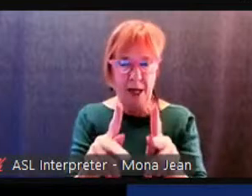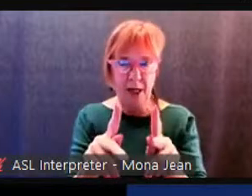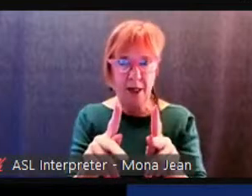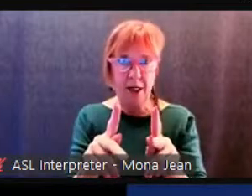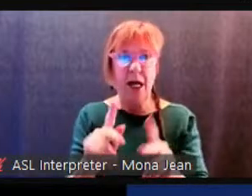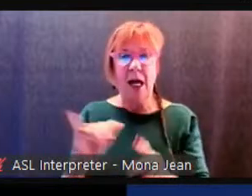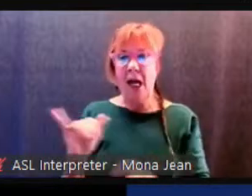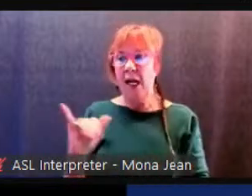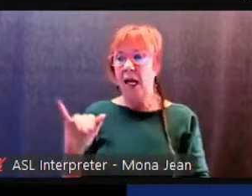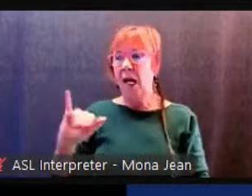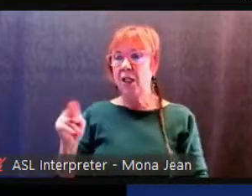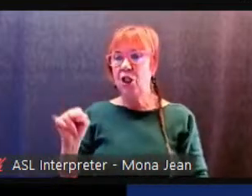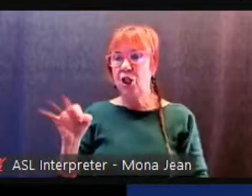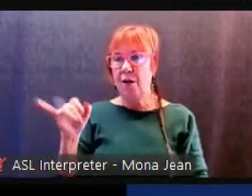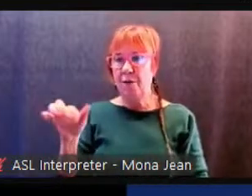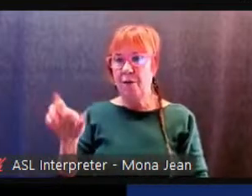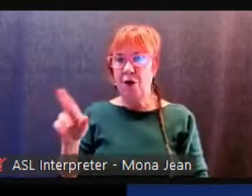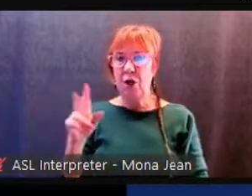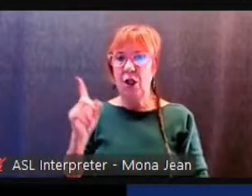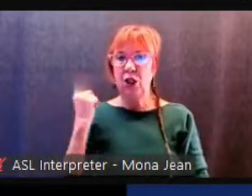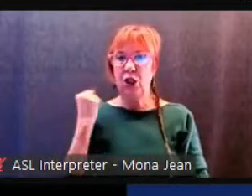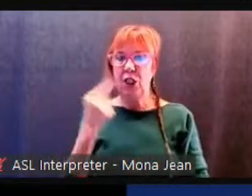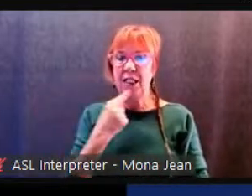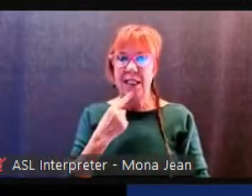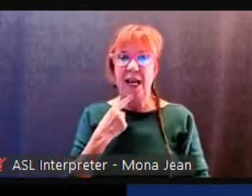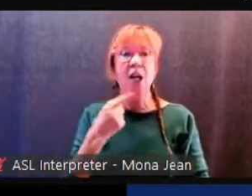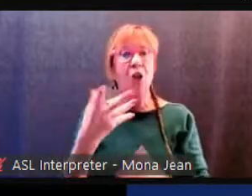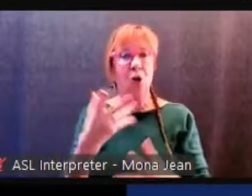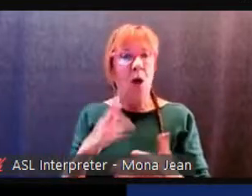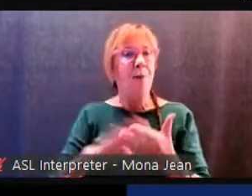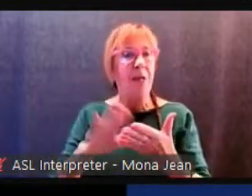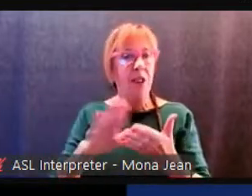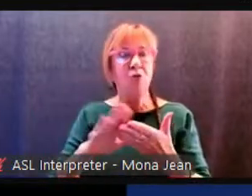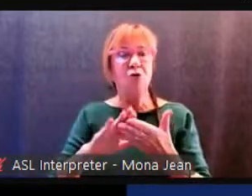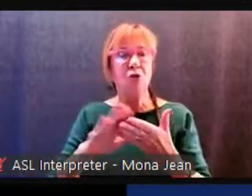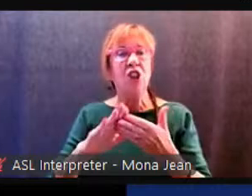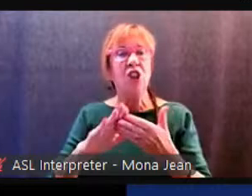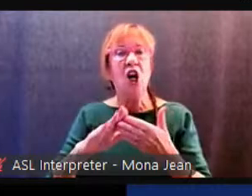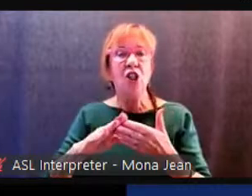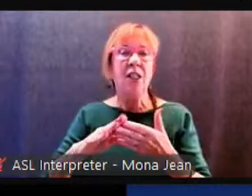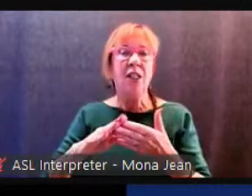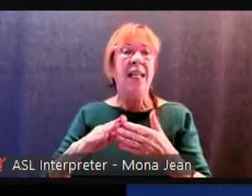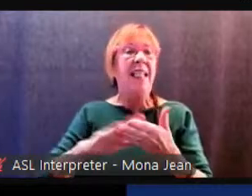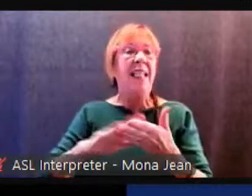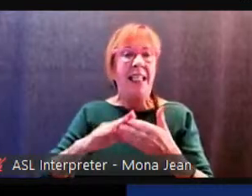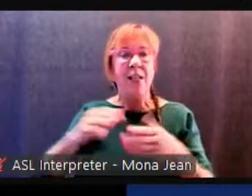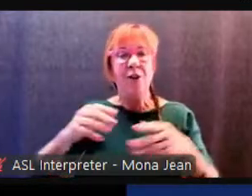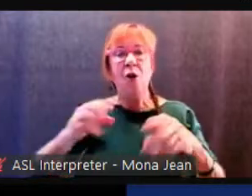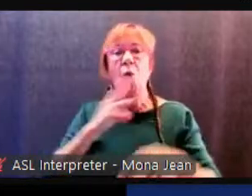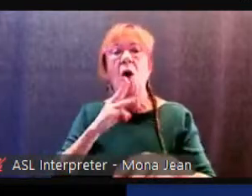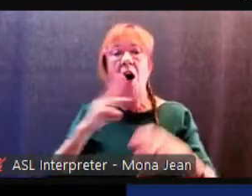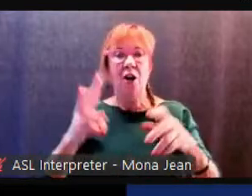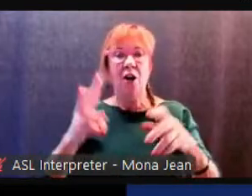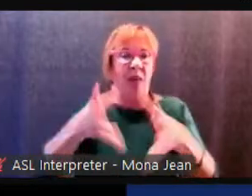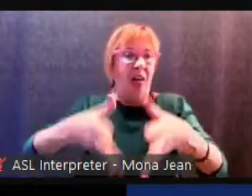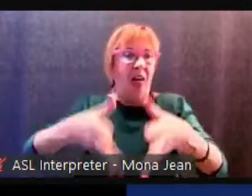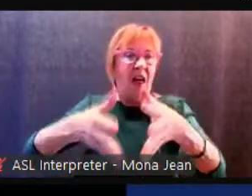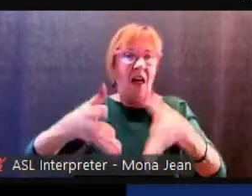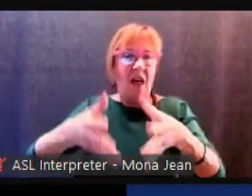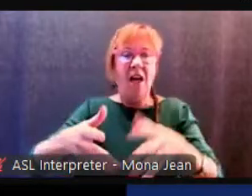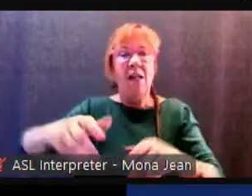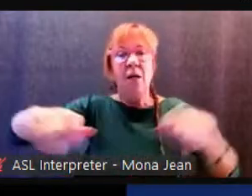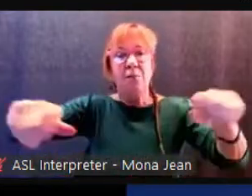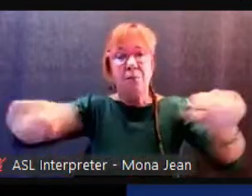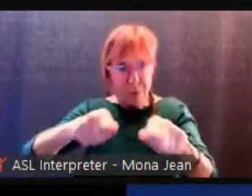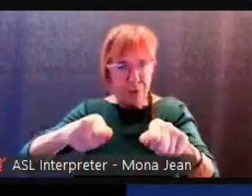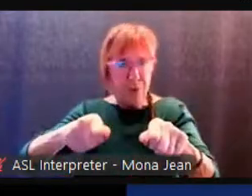earlier, to echo those same concern is you want to make sure that you flush your taps for anything that has stagnant water. You